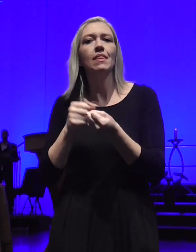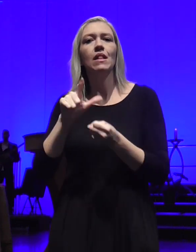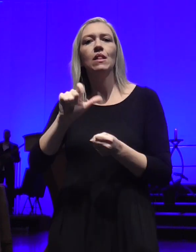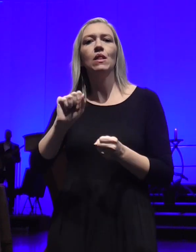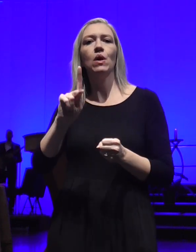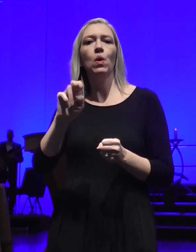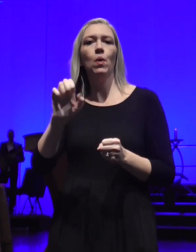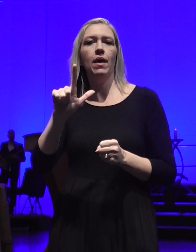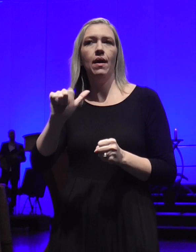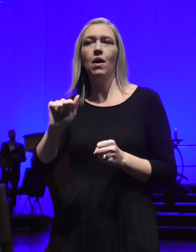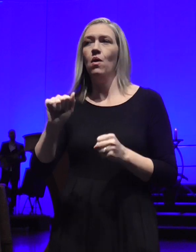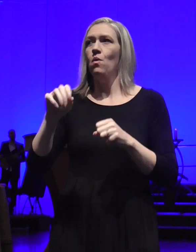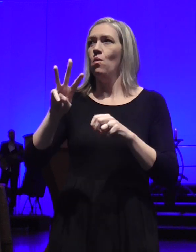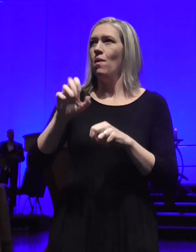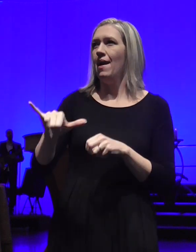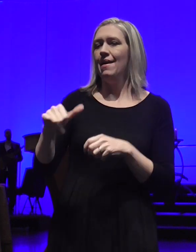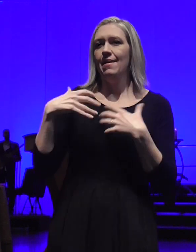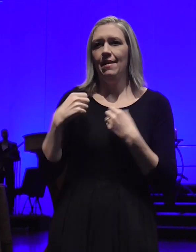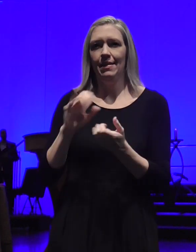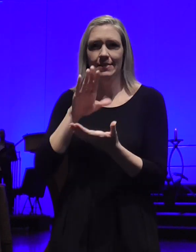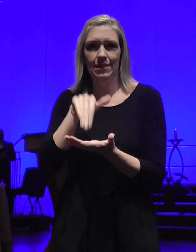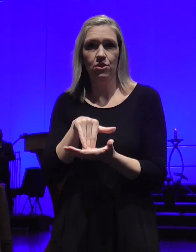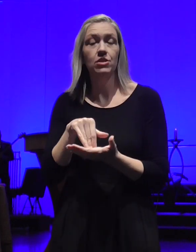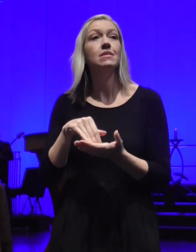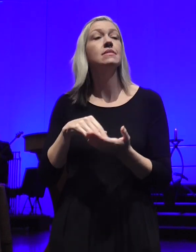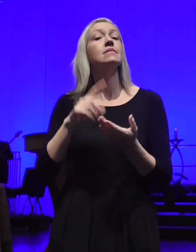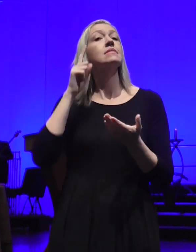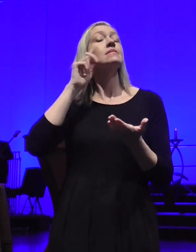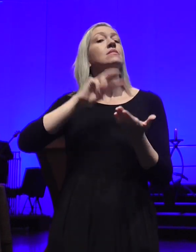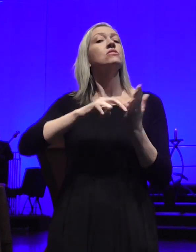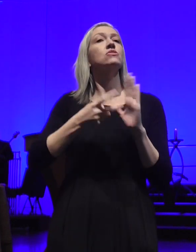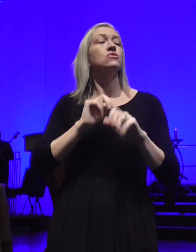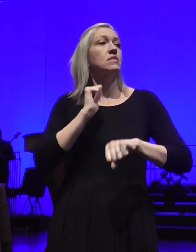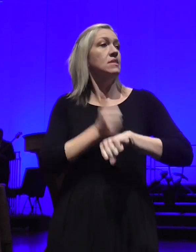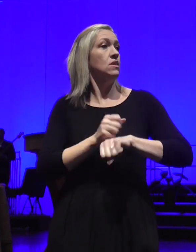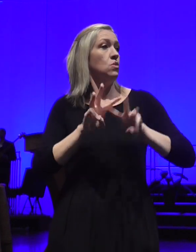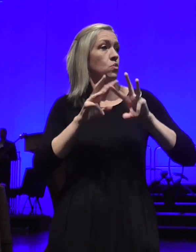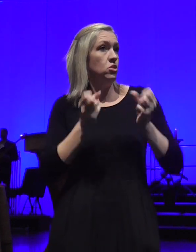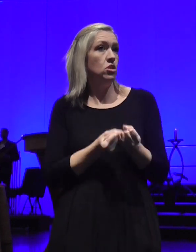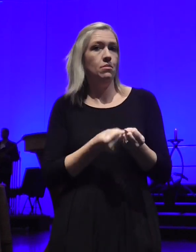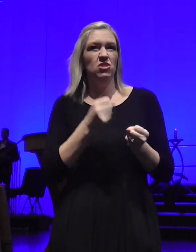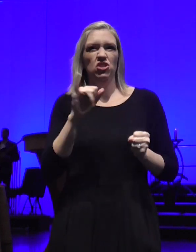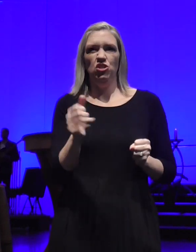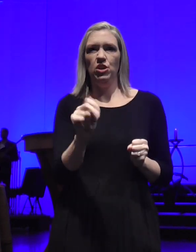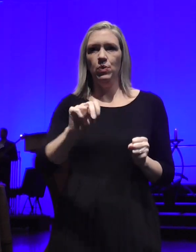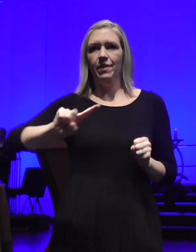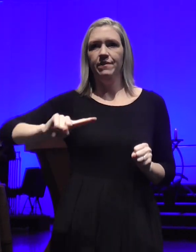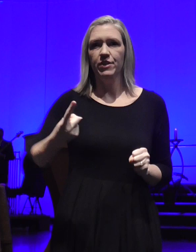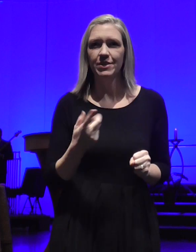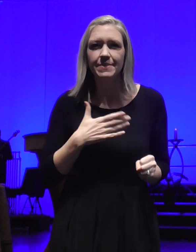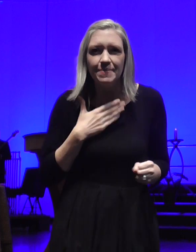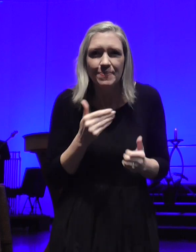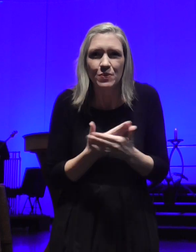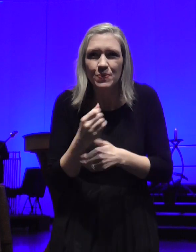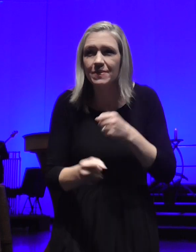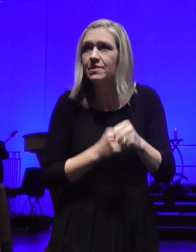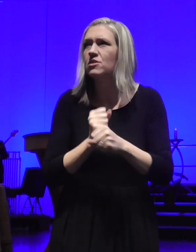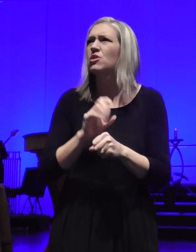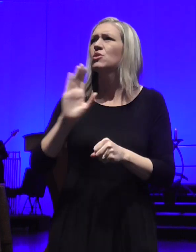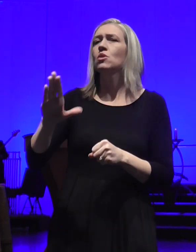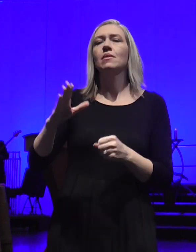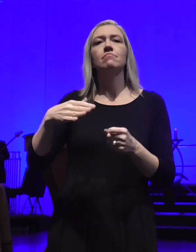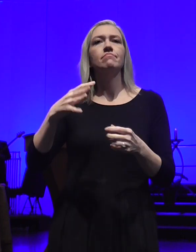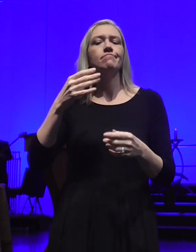New Year! Our intention setting workshop is on January 1st. Let's consciously bring your best virtues to your great opportunities